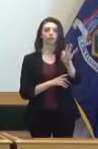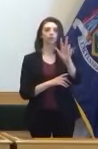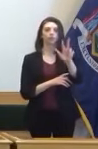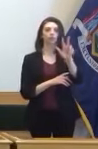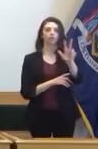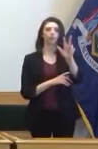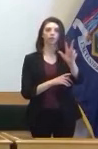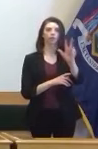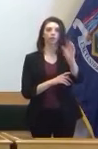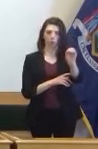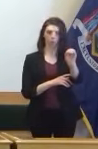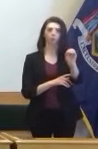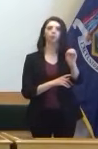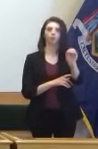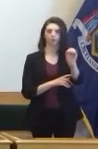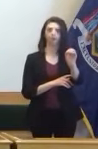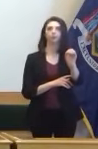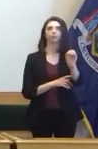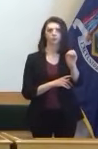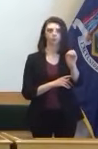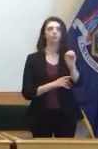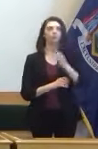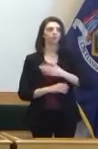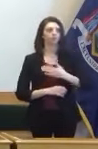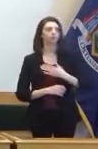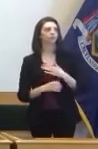315-349-3330. Any other questions?